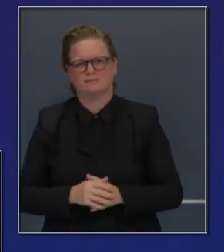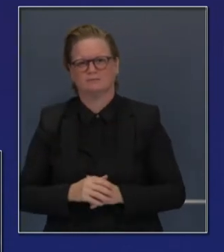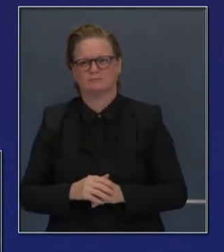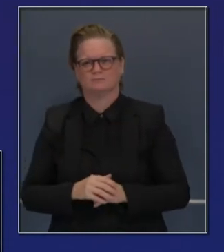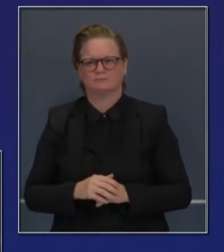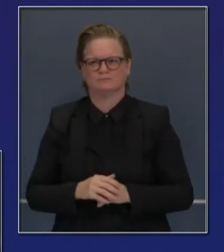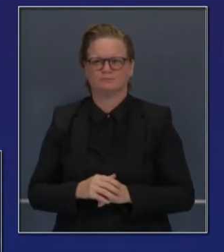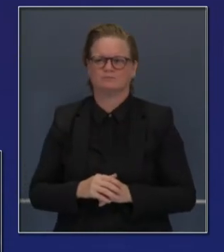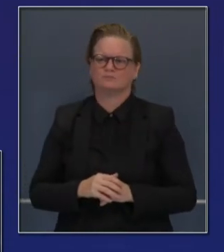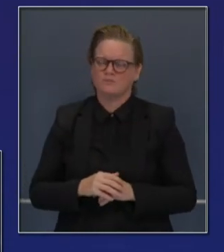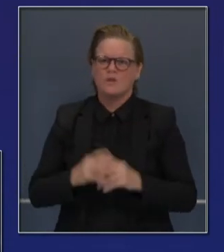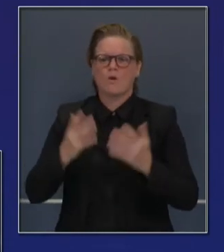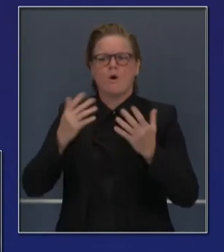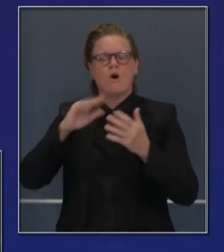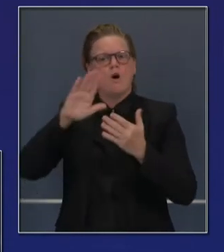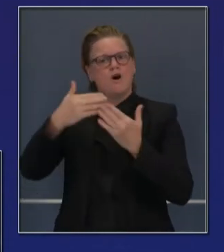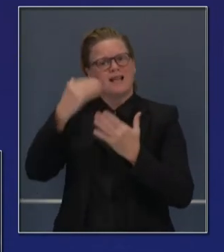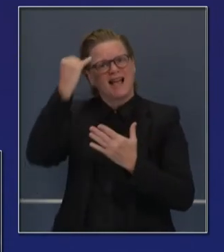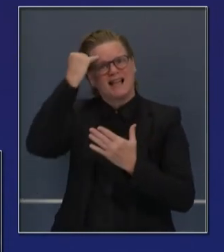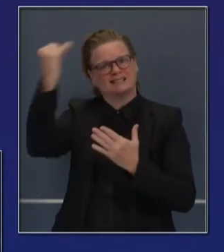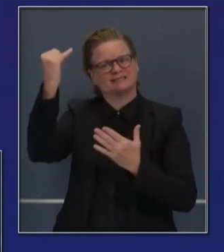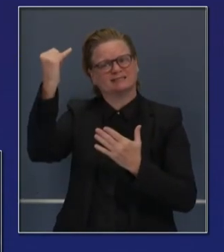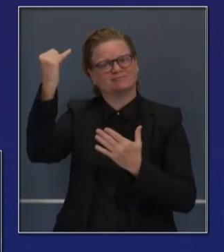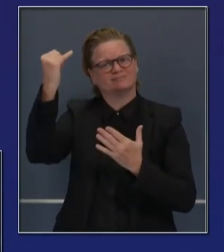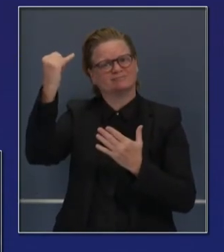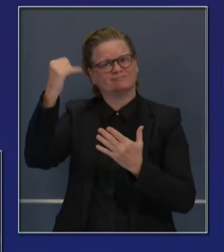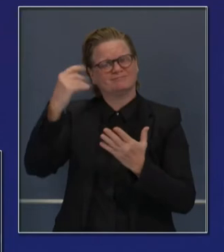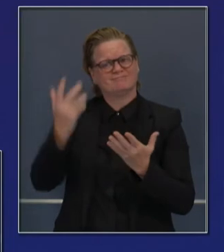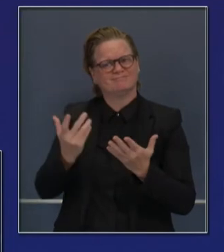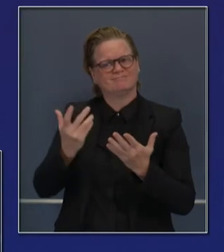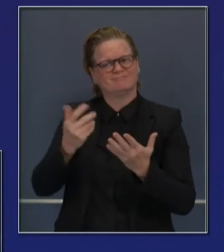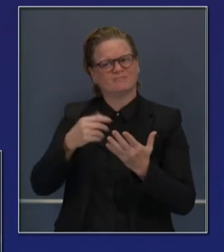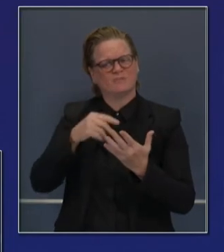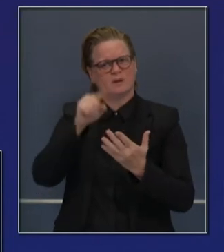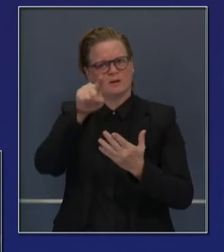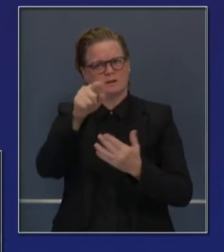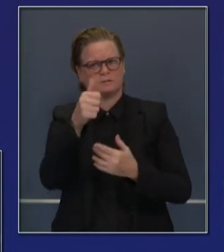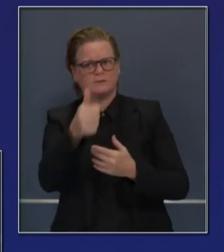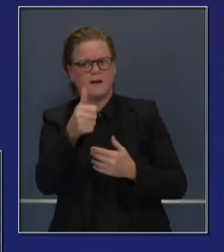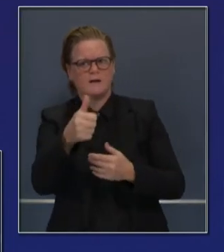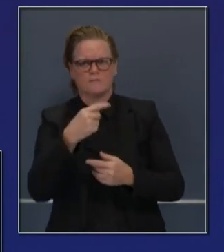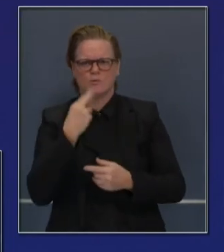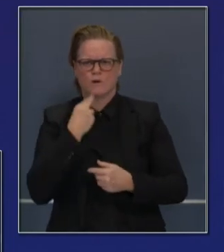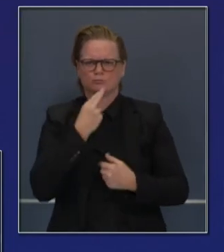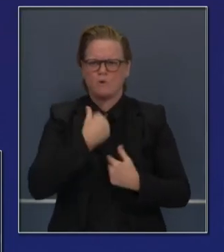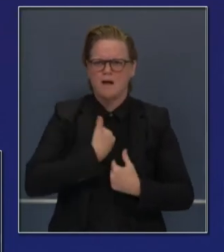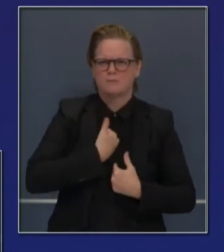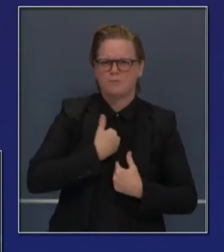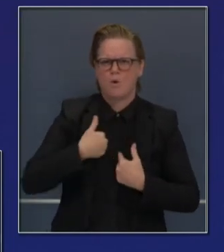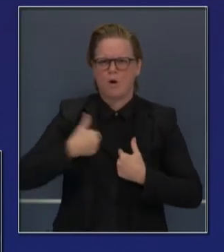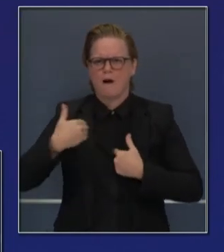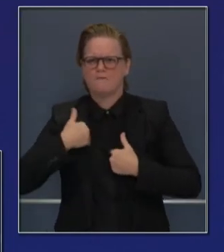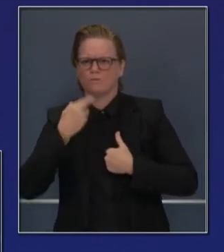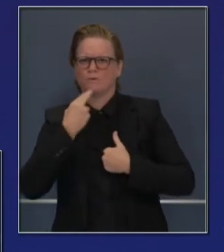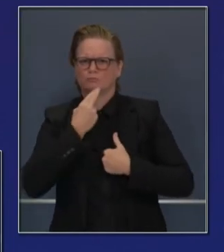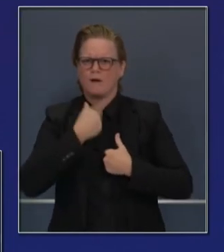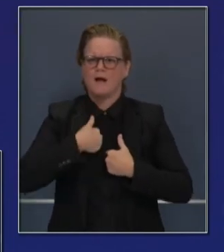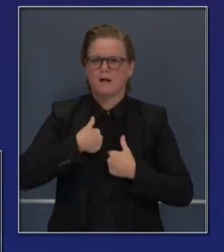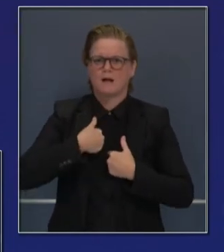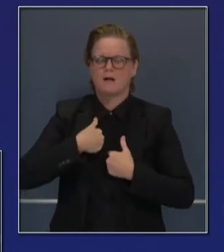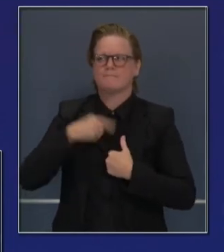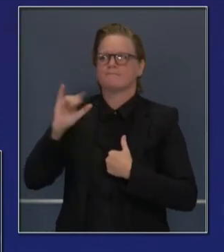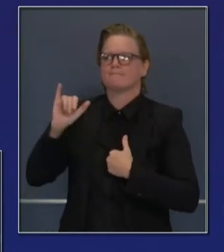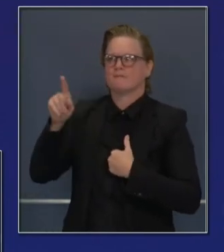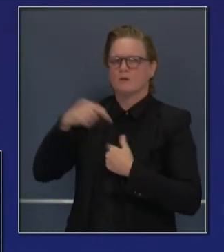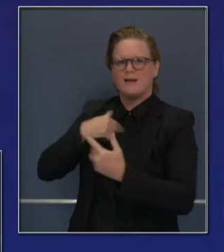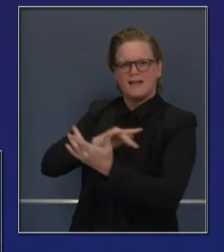idea of getting you more information about how you can get more support. And that's what this slide here represents.